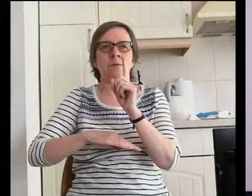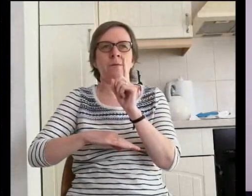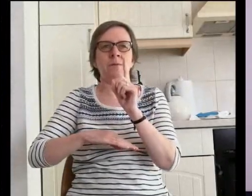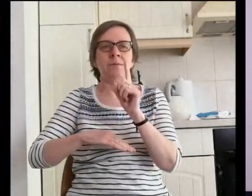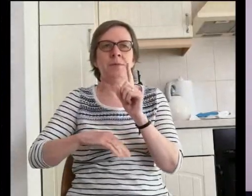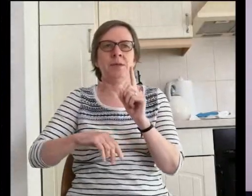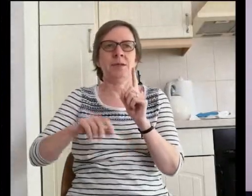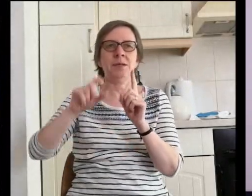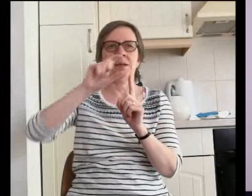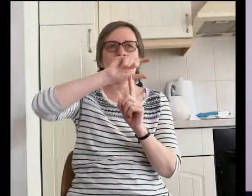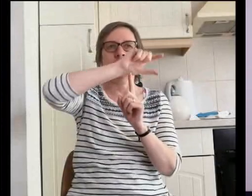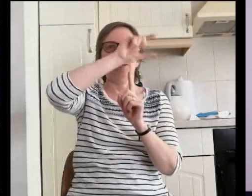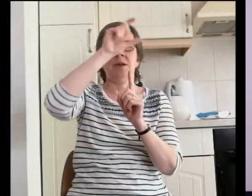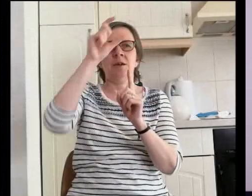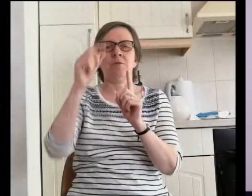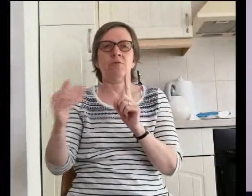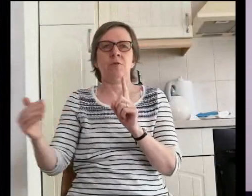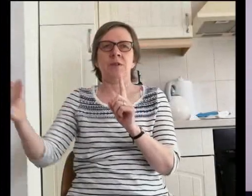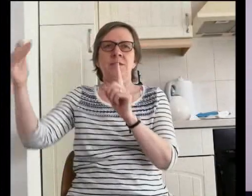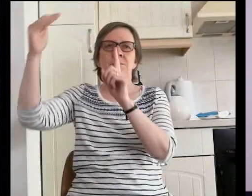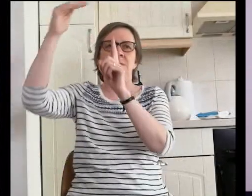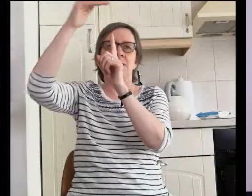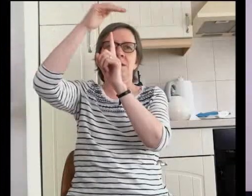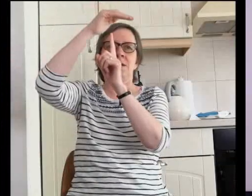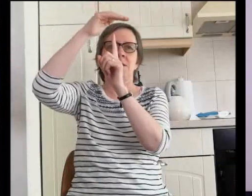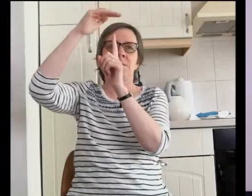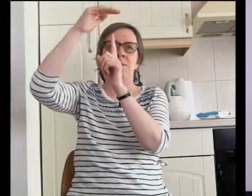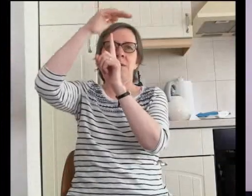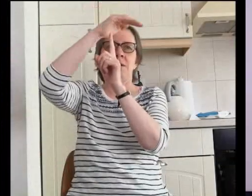below me, Christ be